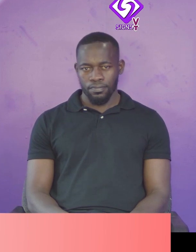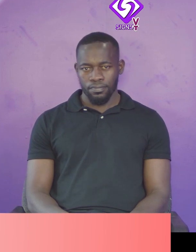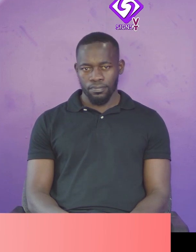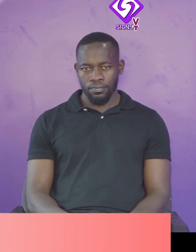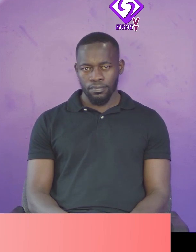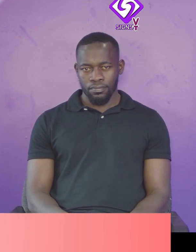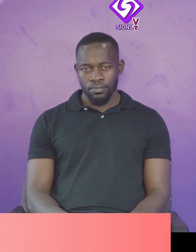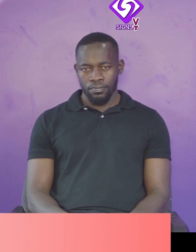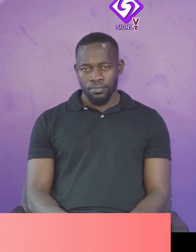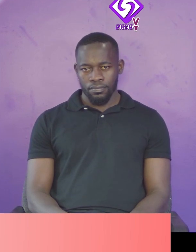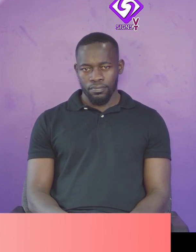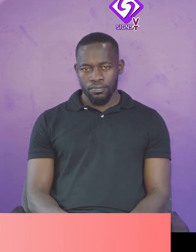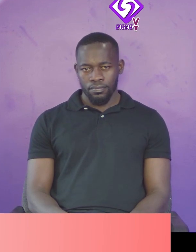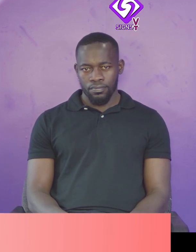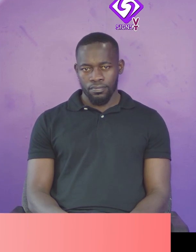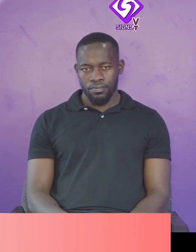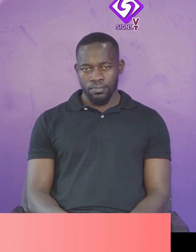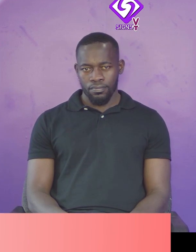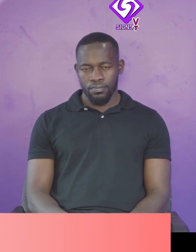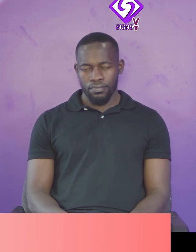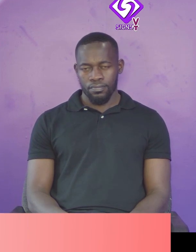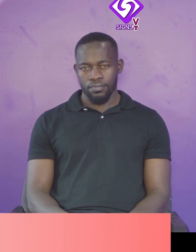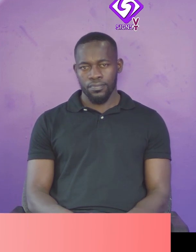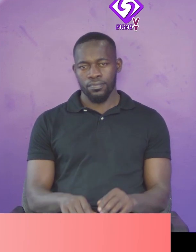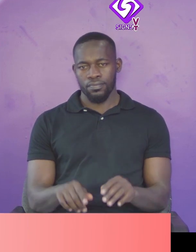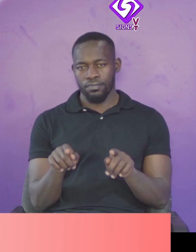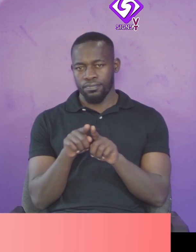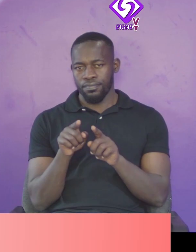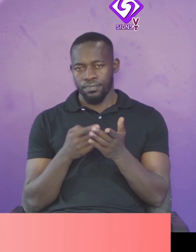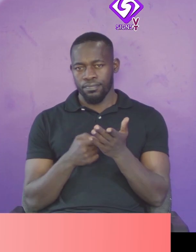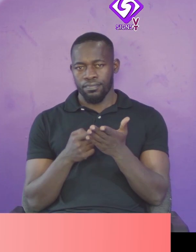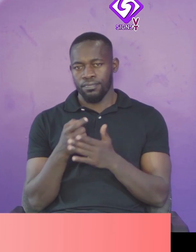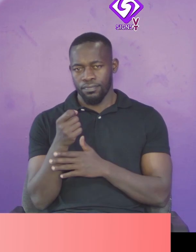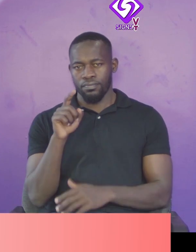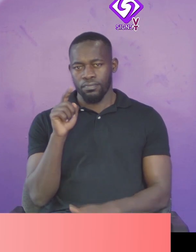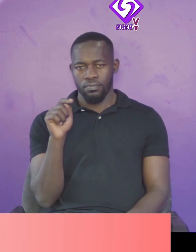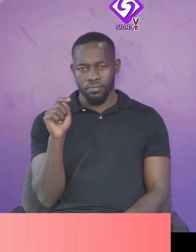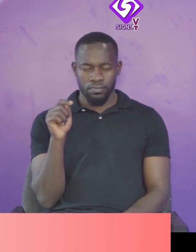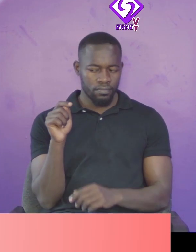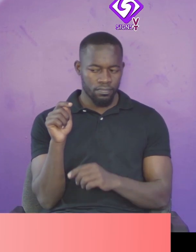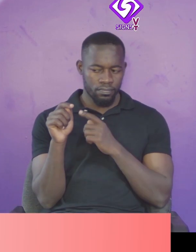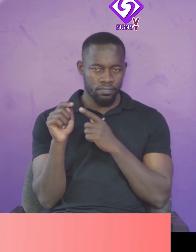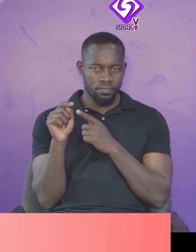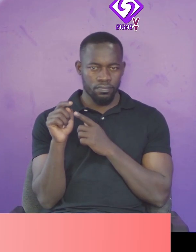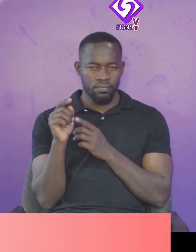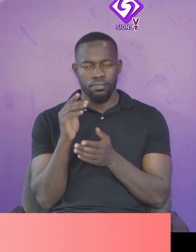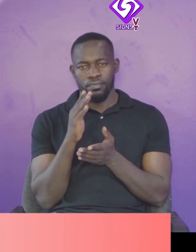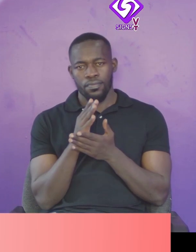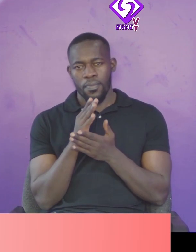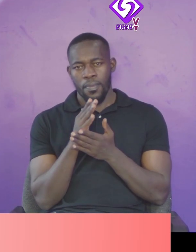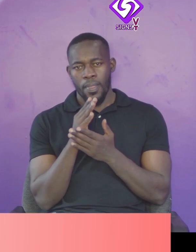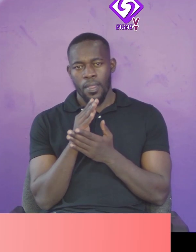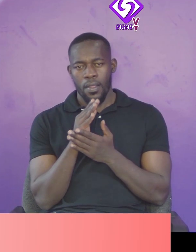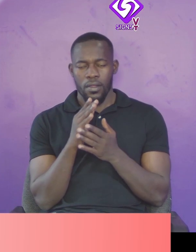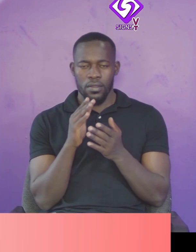That was very wonderful. And let's talk about Tottenham. They've been blowing hot and